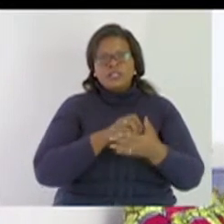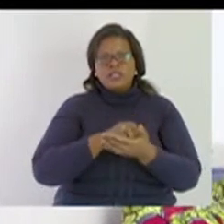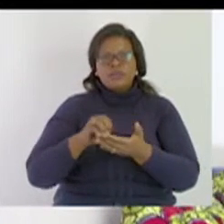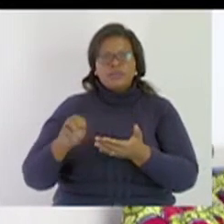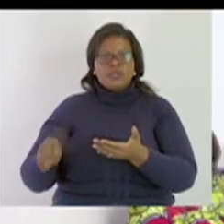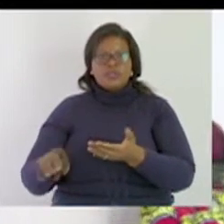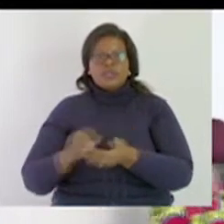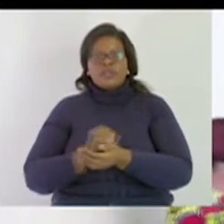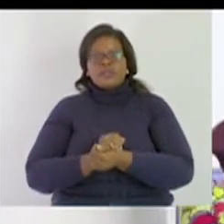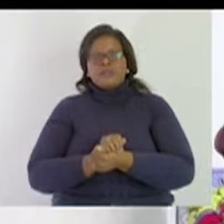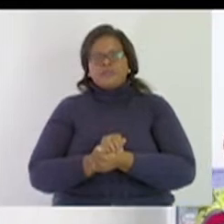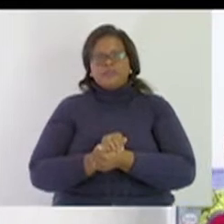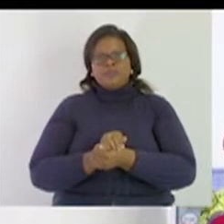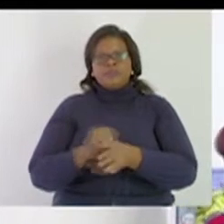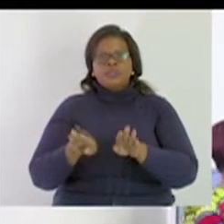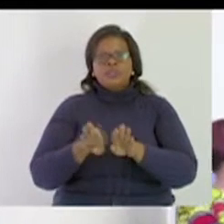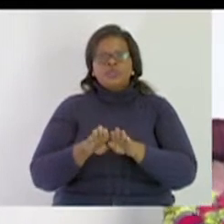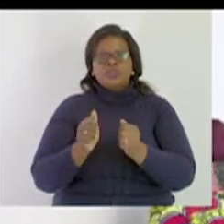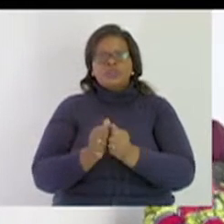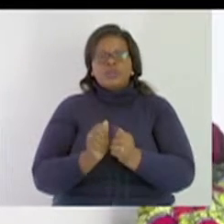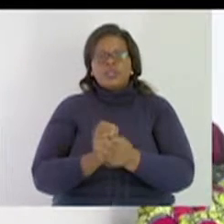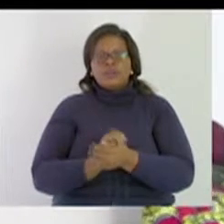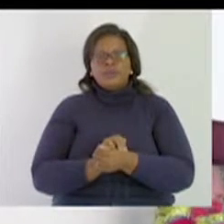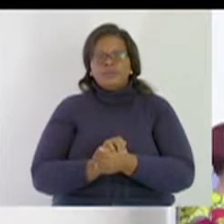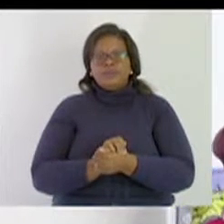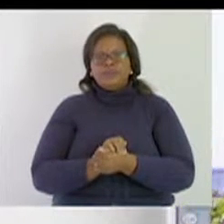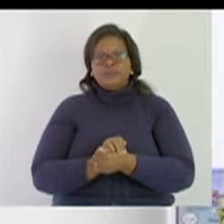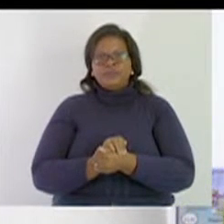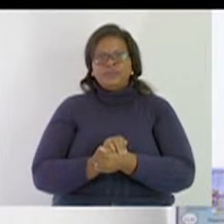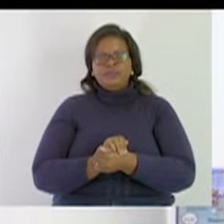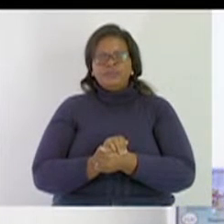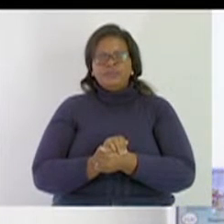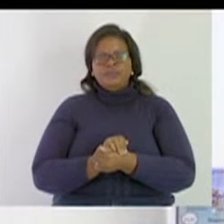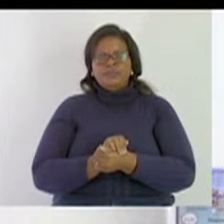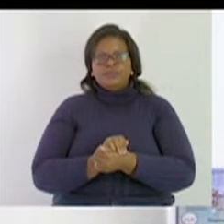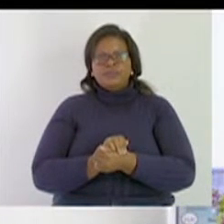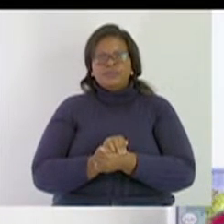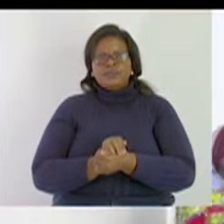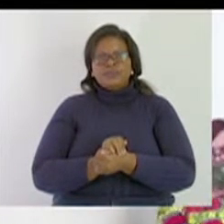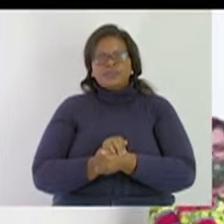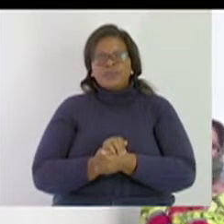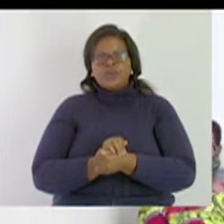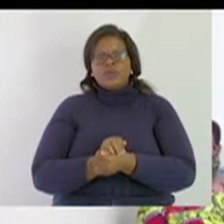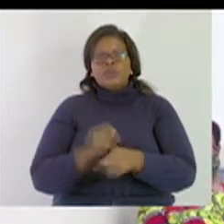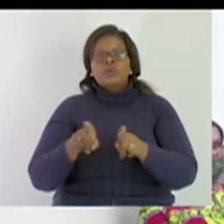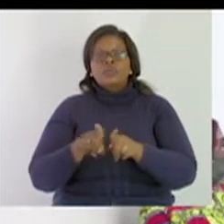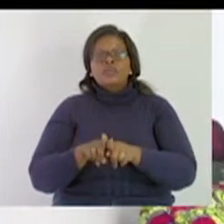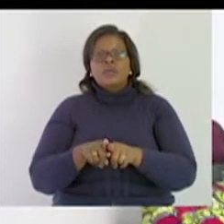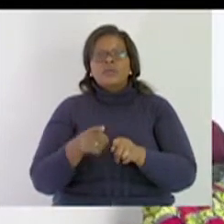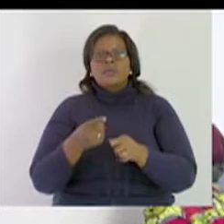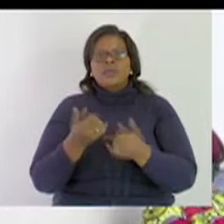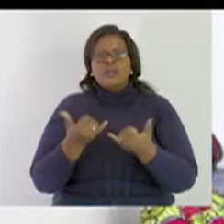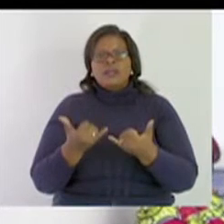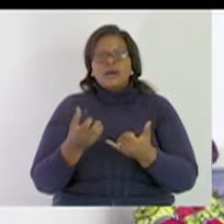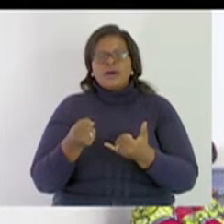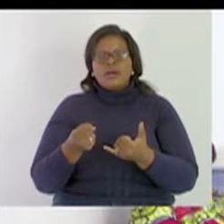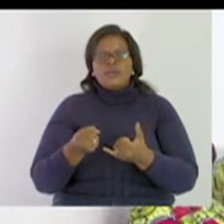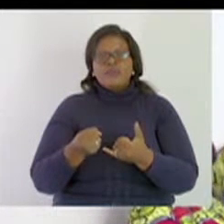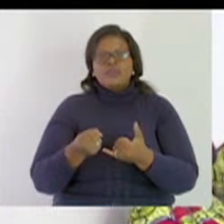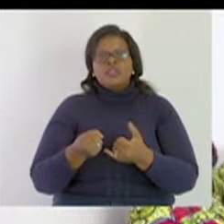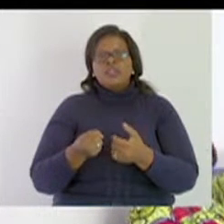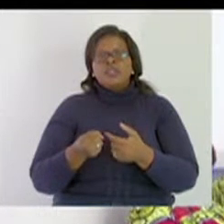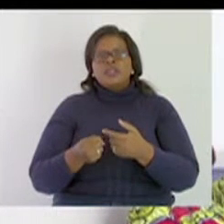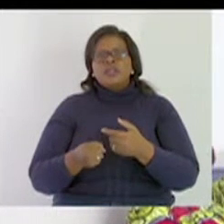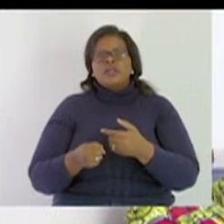right. In this sum, I have addition and multiplication. So what will we do